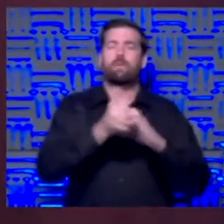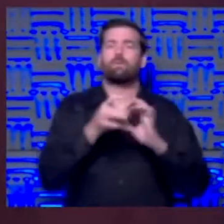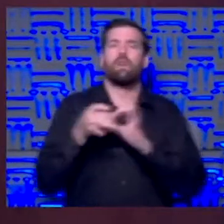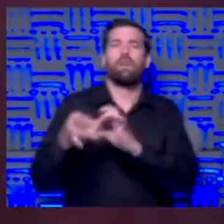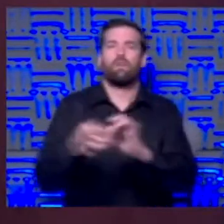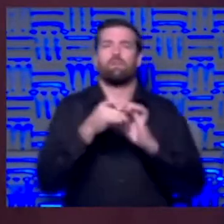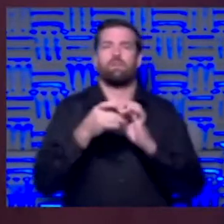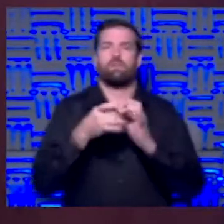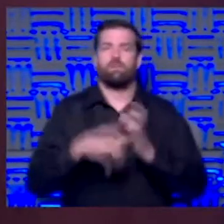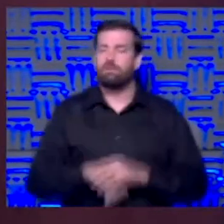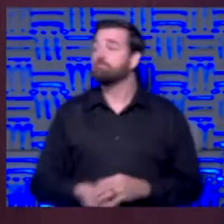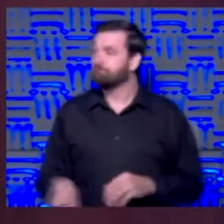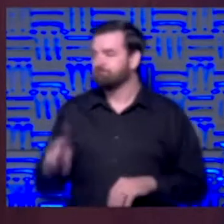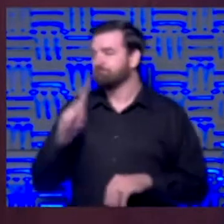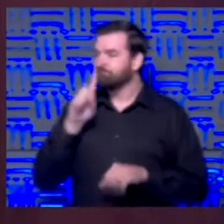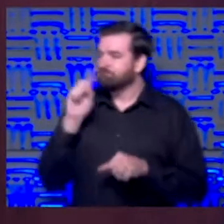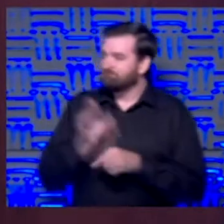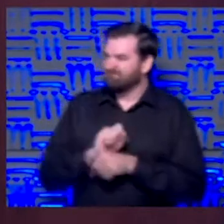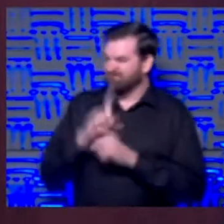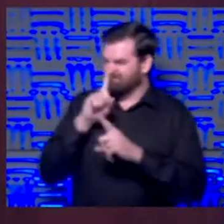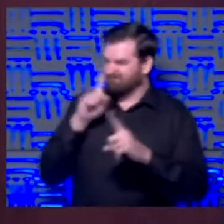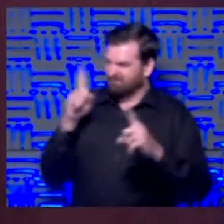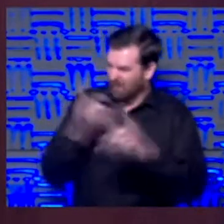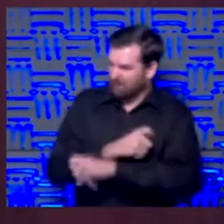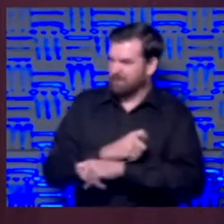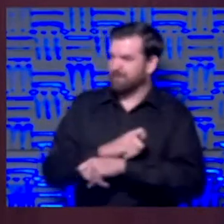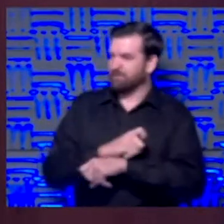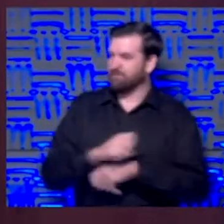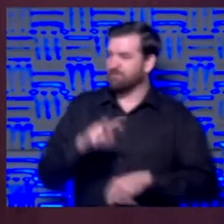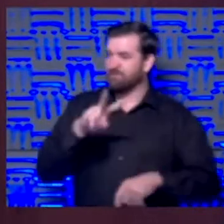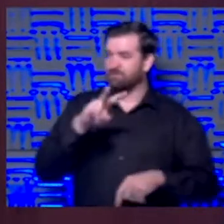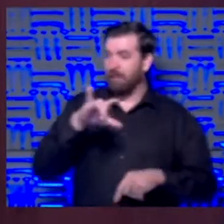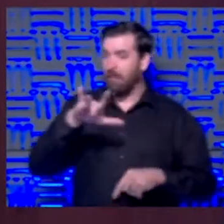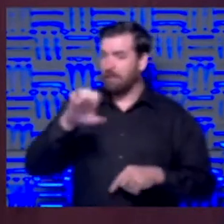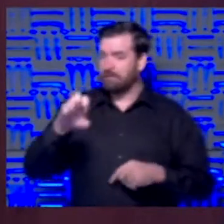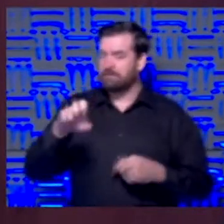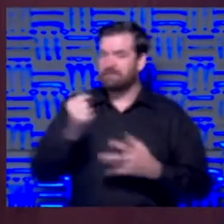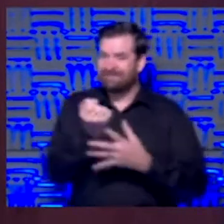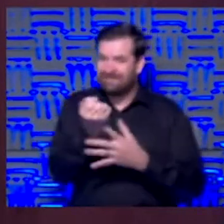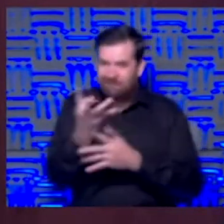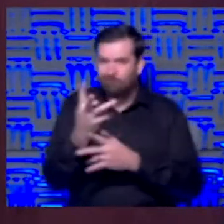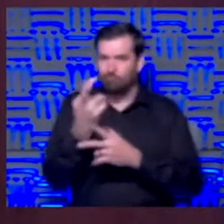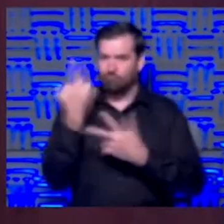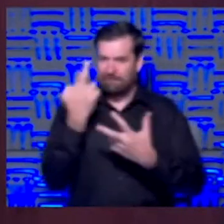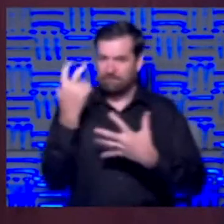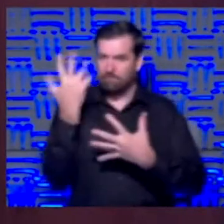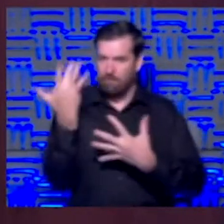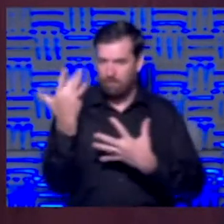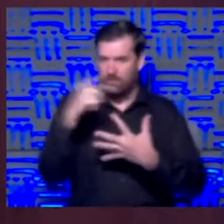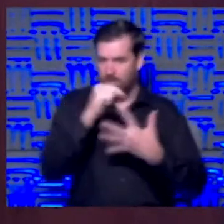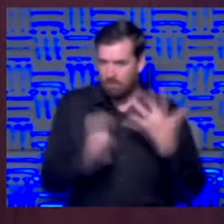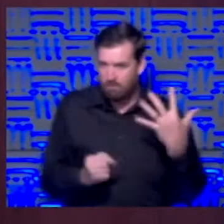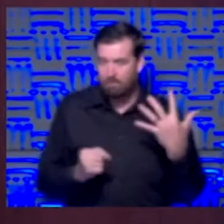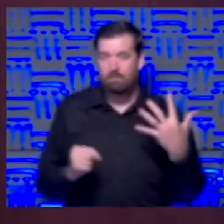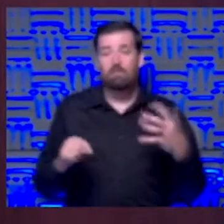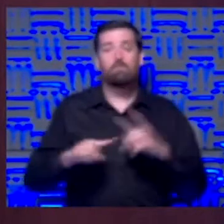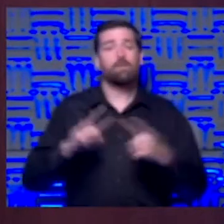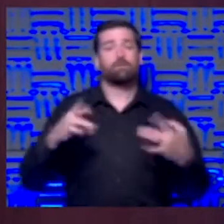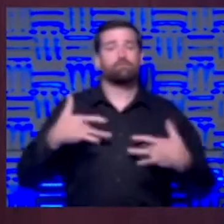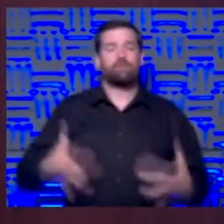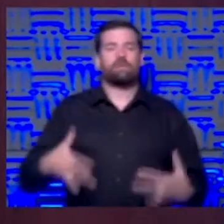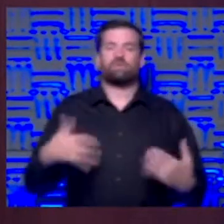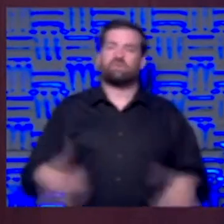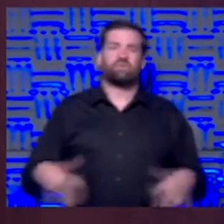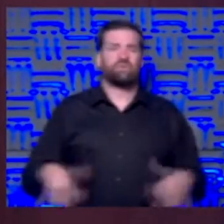It's definitely a complicated issue, and violence has multifactorial reasons. But I think that the trend is